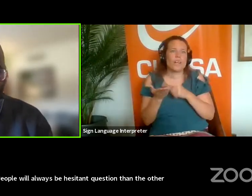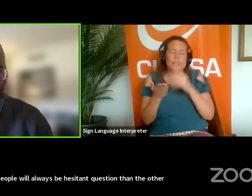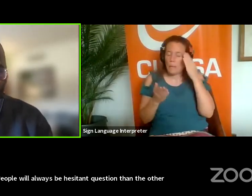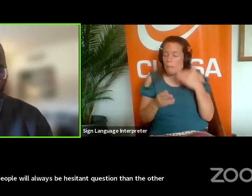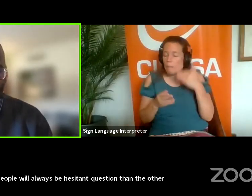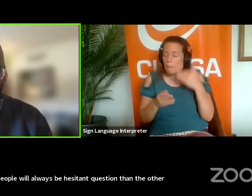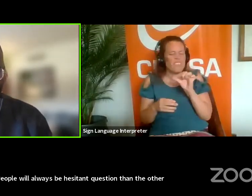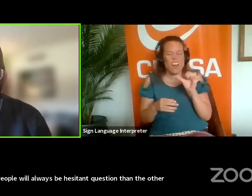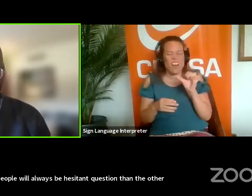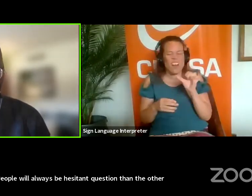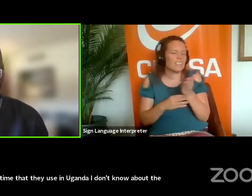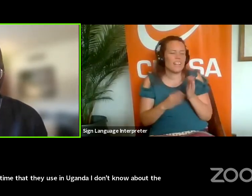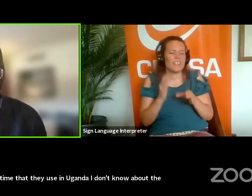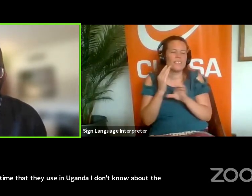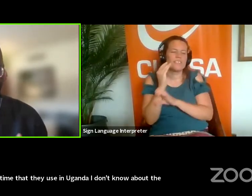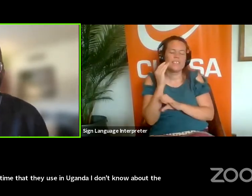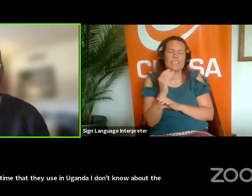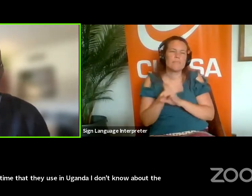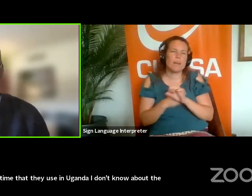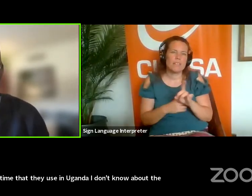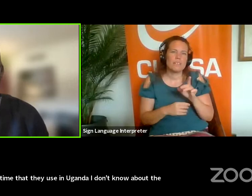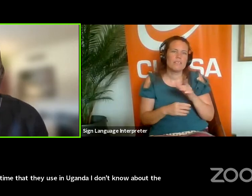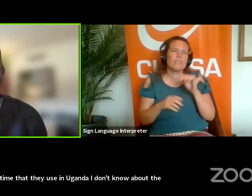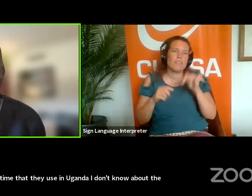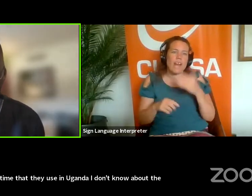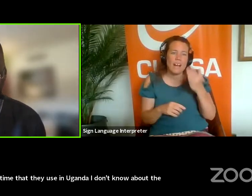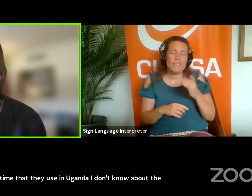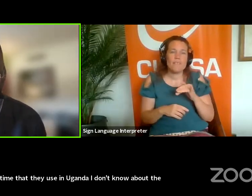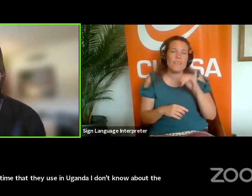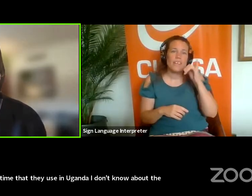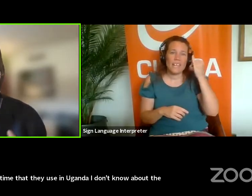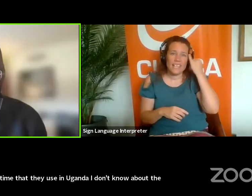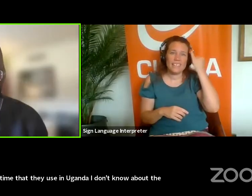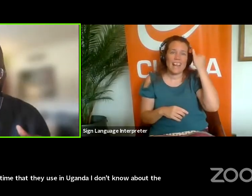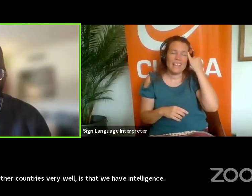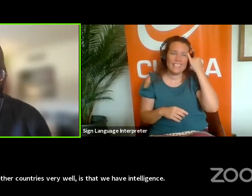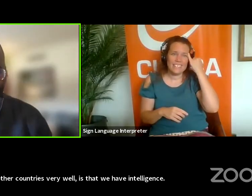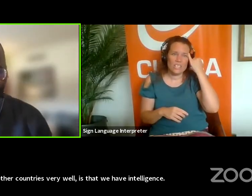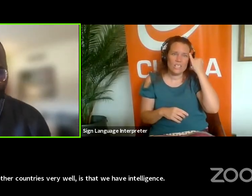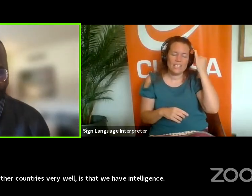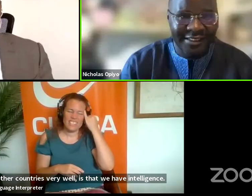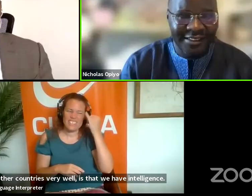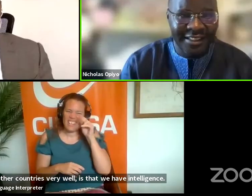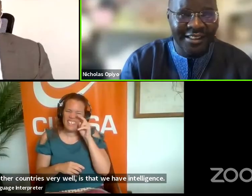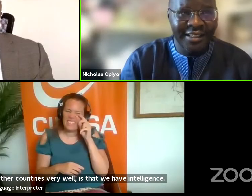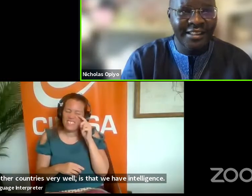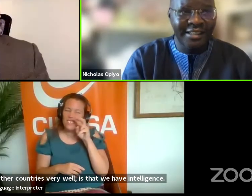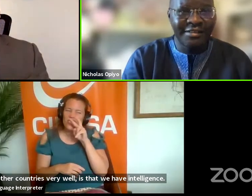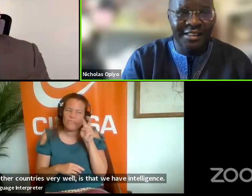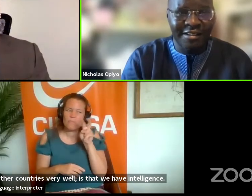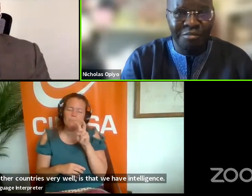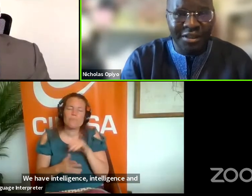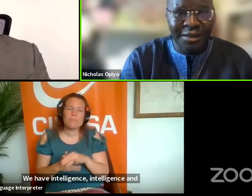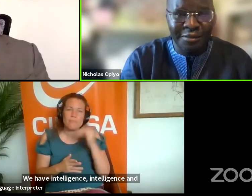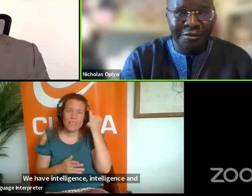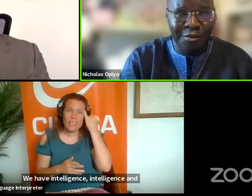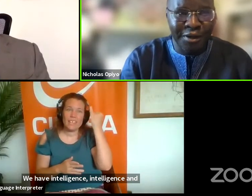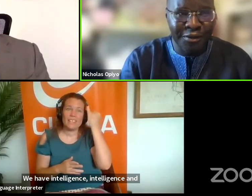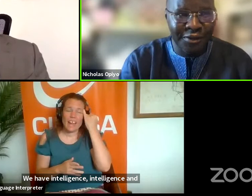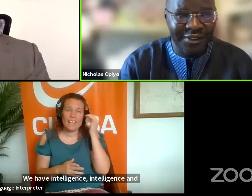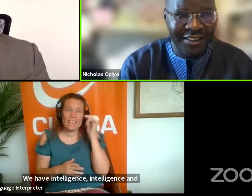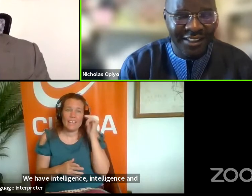very well, is that we have intelligence. We have intelligence. The intelligence services have picked